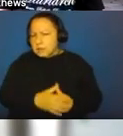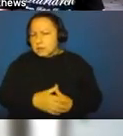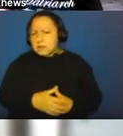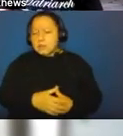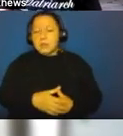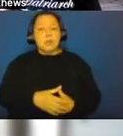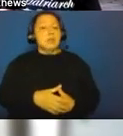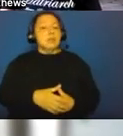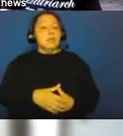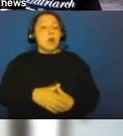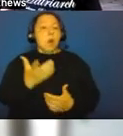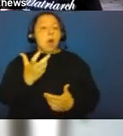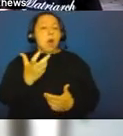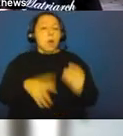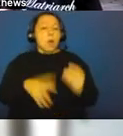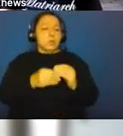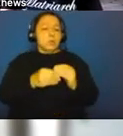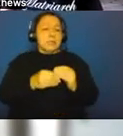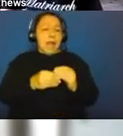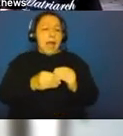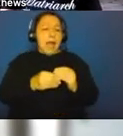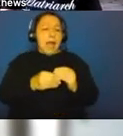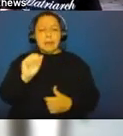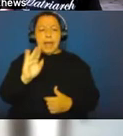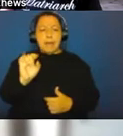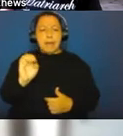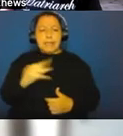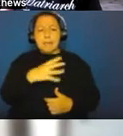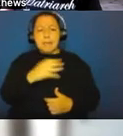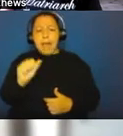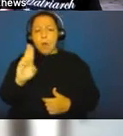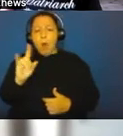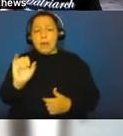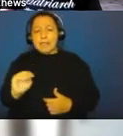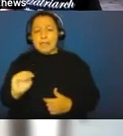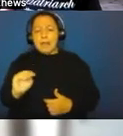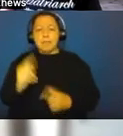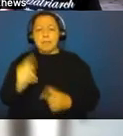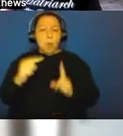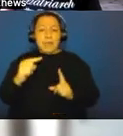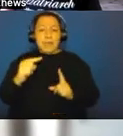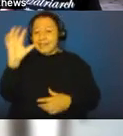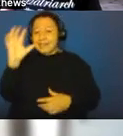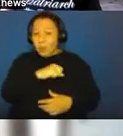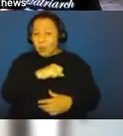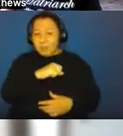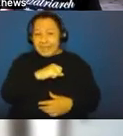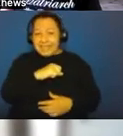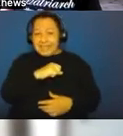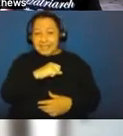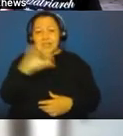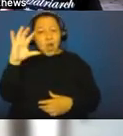I'll probably just add, like, you know, with ableism and autism, it's kind of the assumption that it's